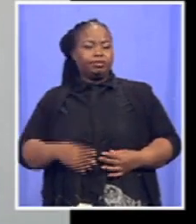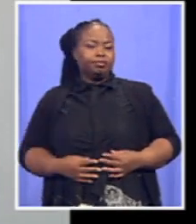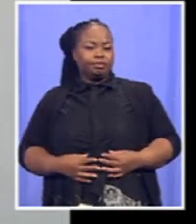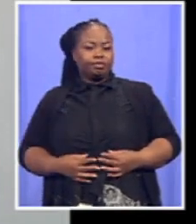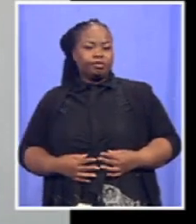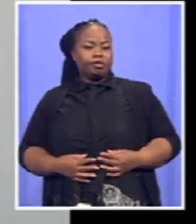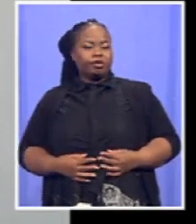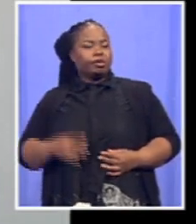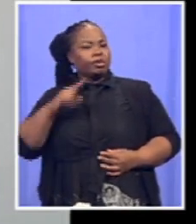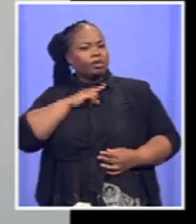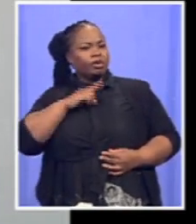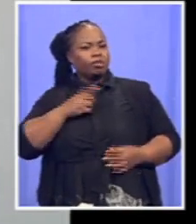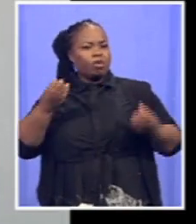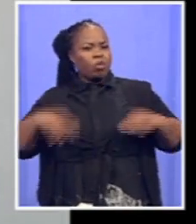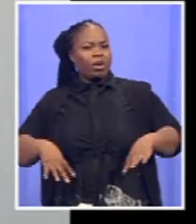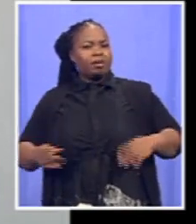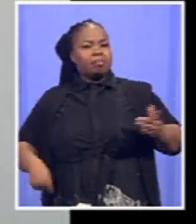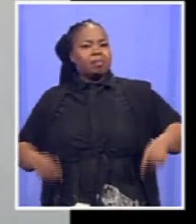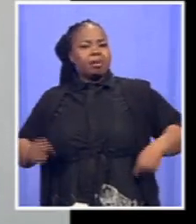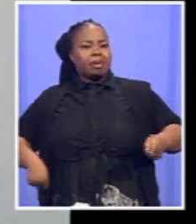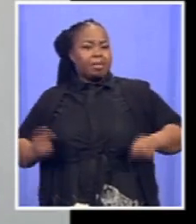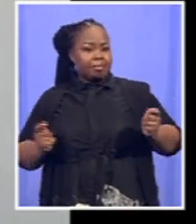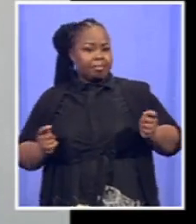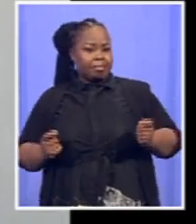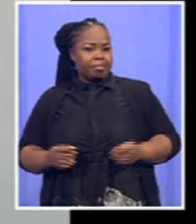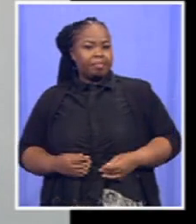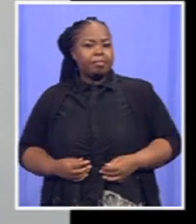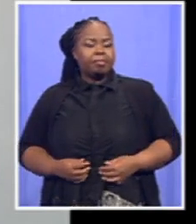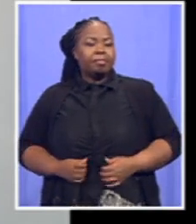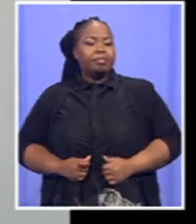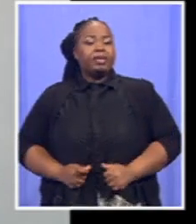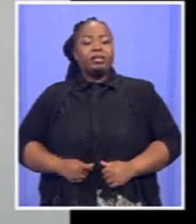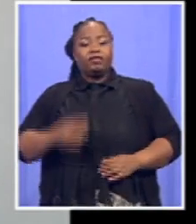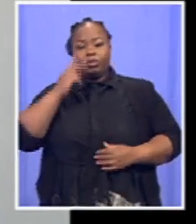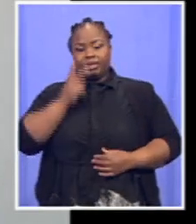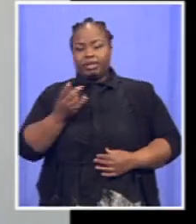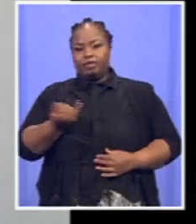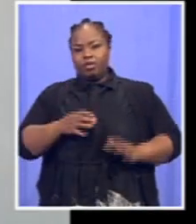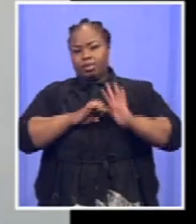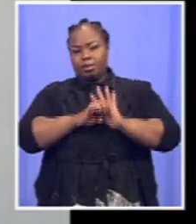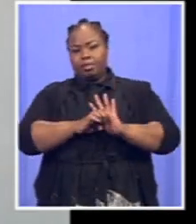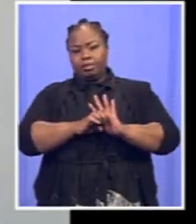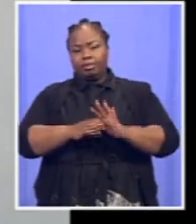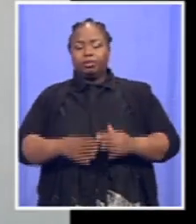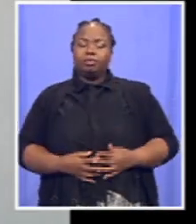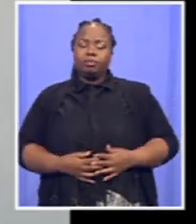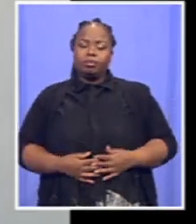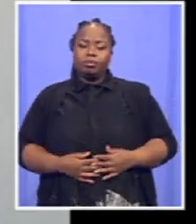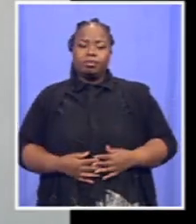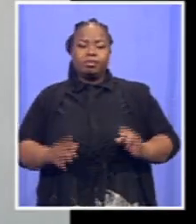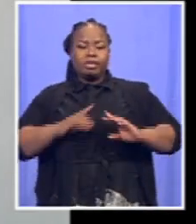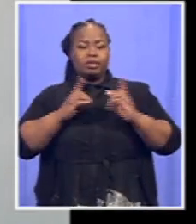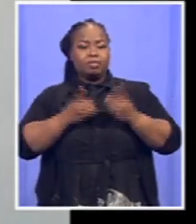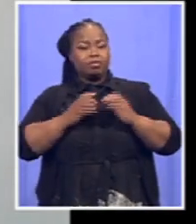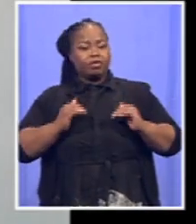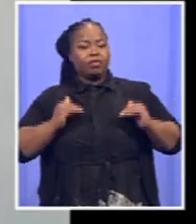would be these fruitless and wasteful expenditure. If you look, for instance, to the Department of